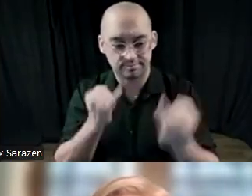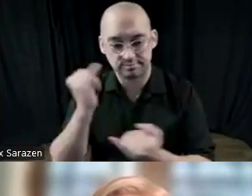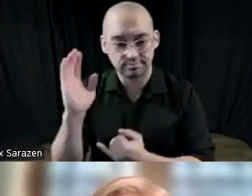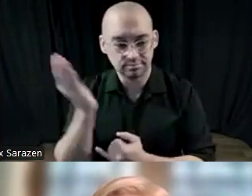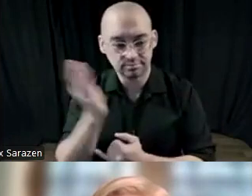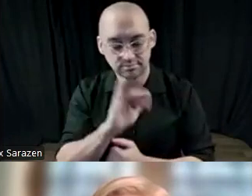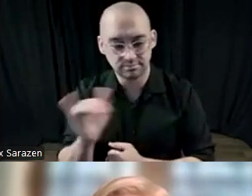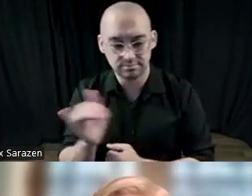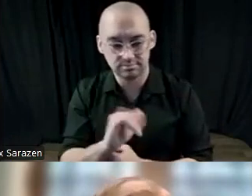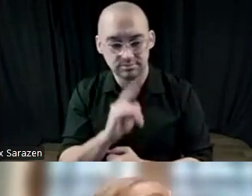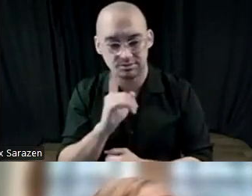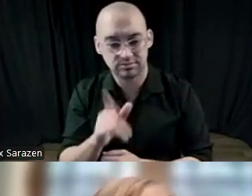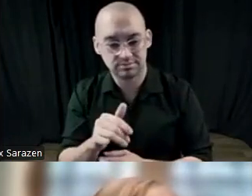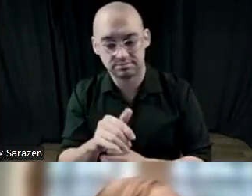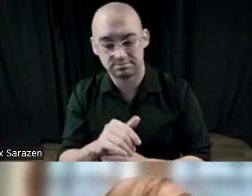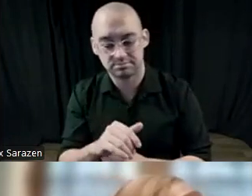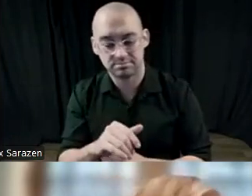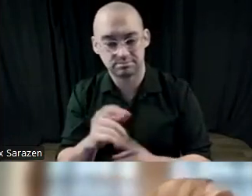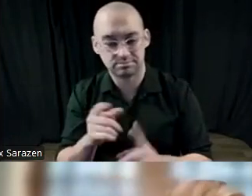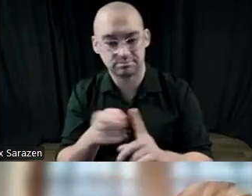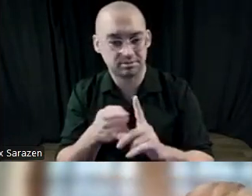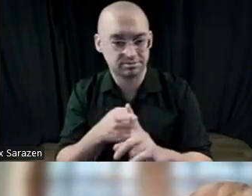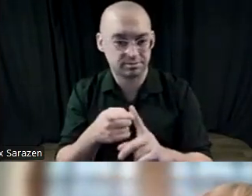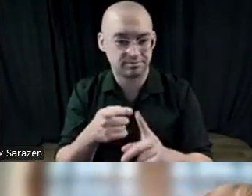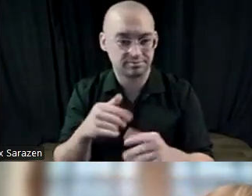resonate really well, at least in Southern California.